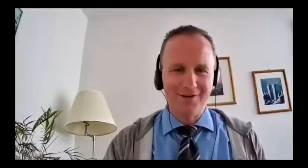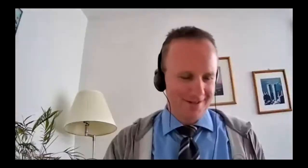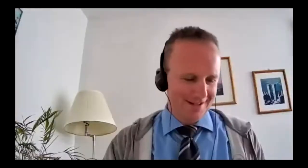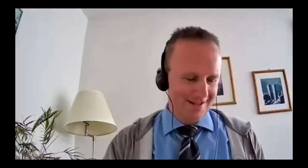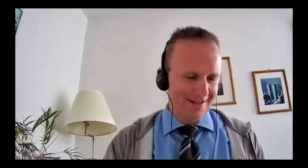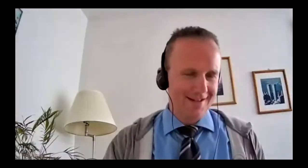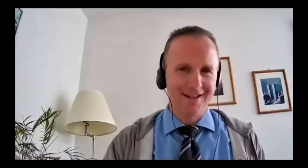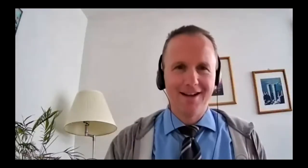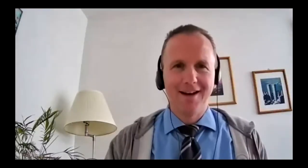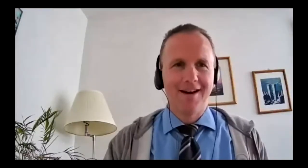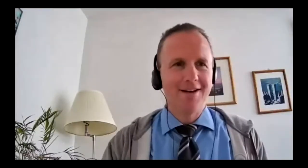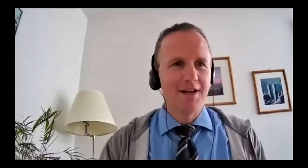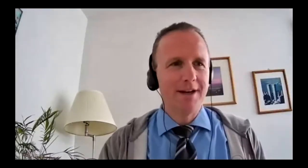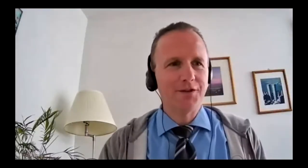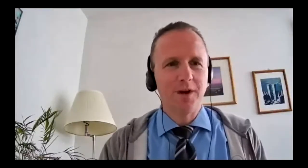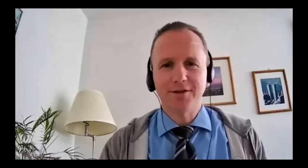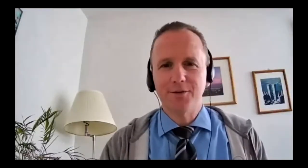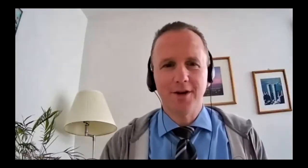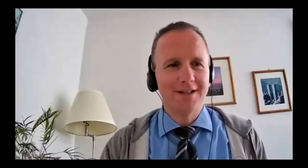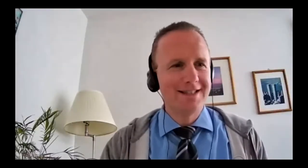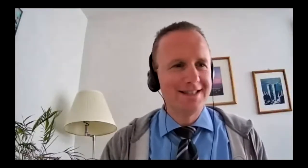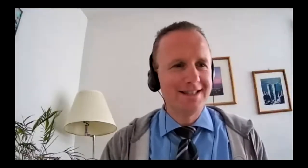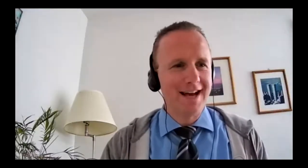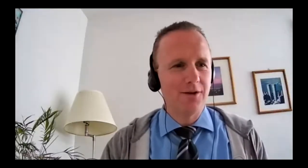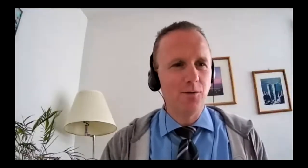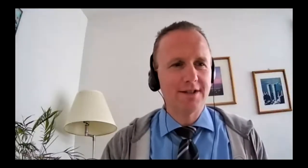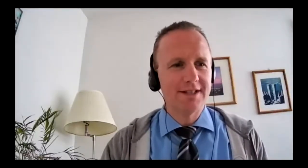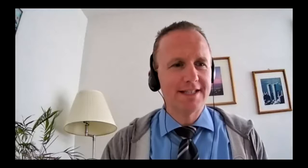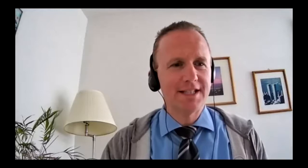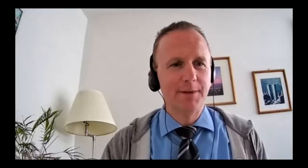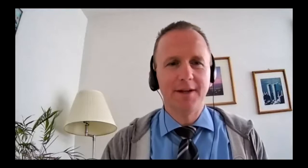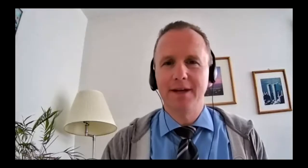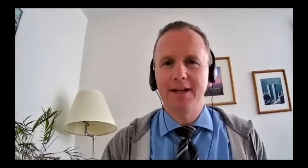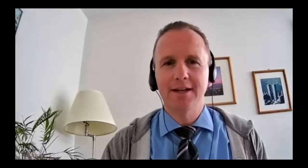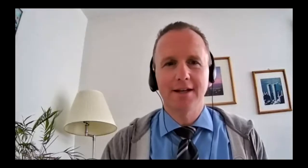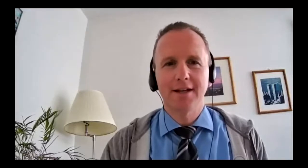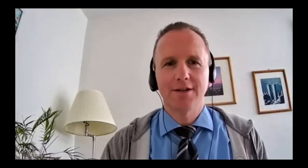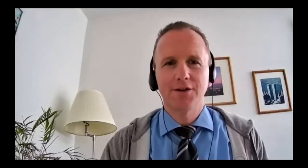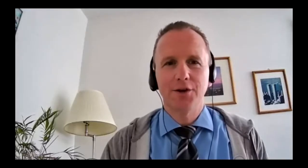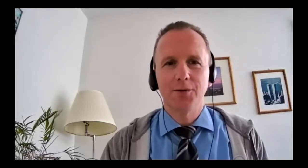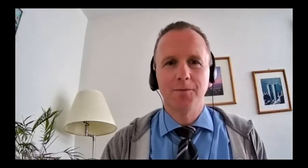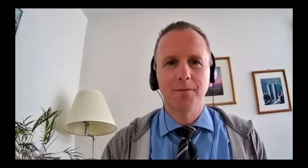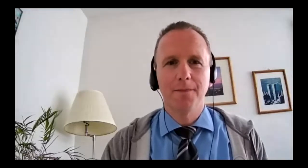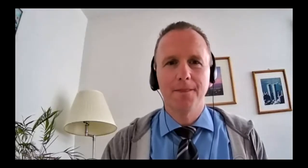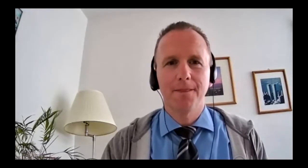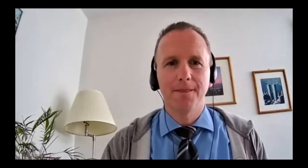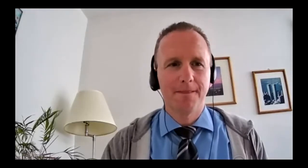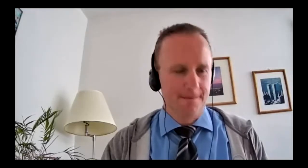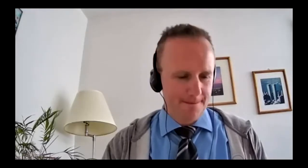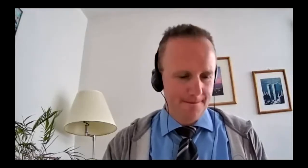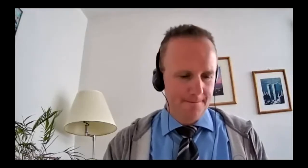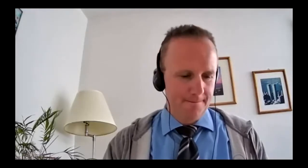Okay, thank you. All right, does anybody else want to tackle what does accessibility mean to you?